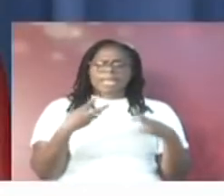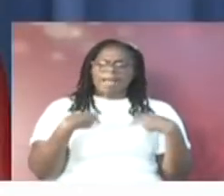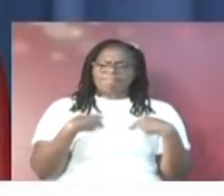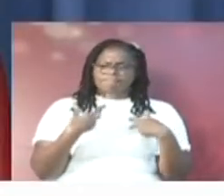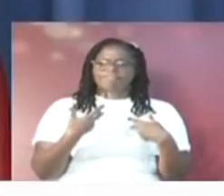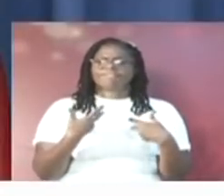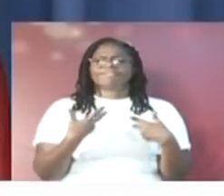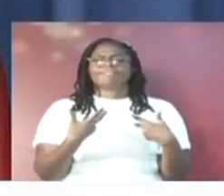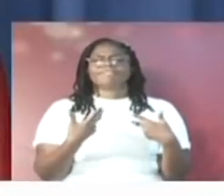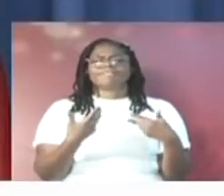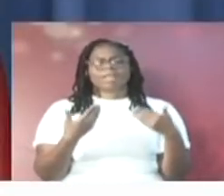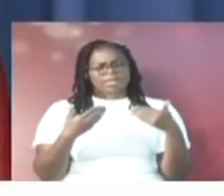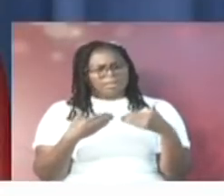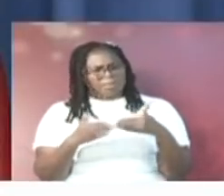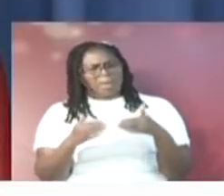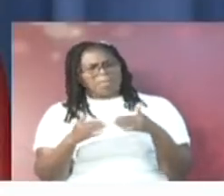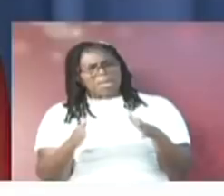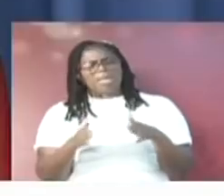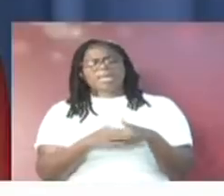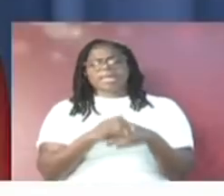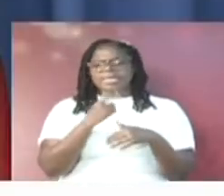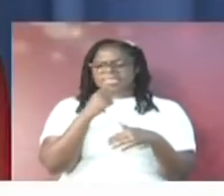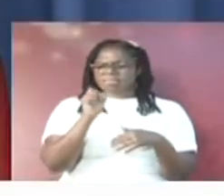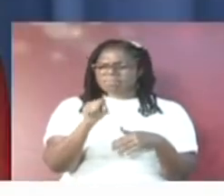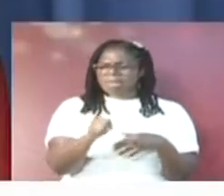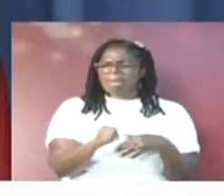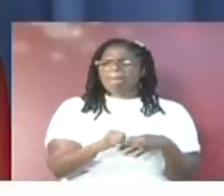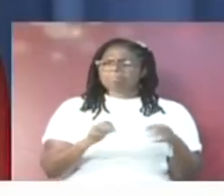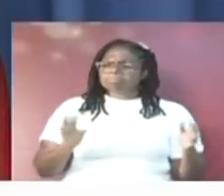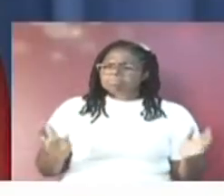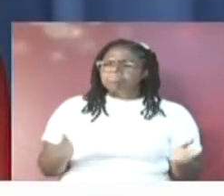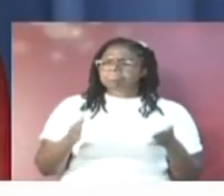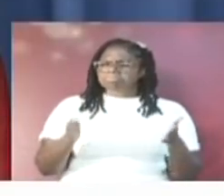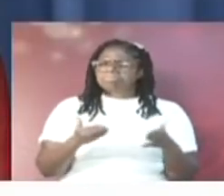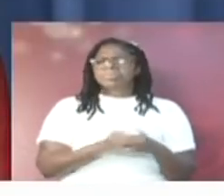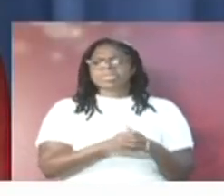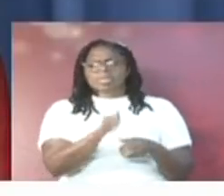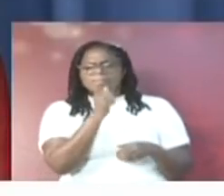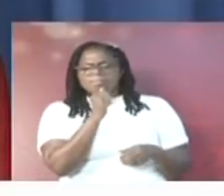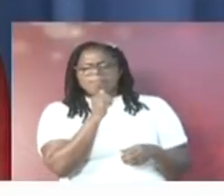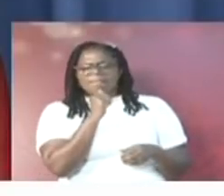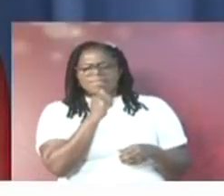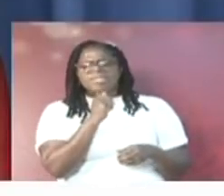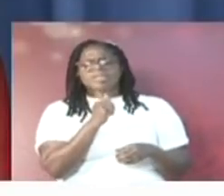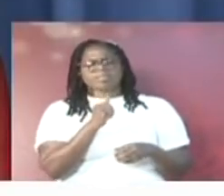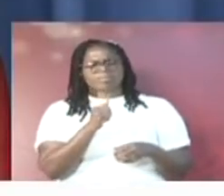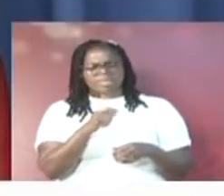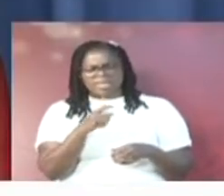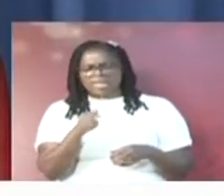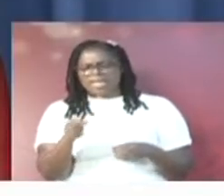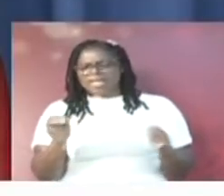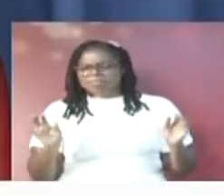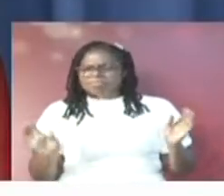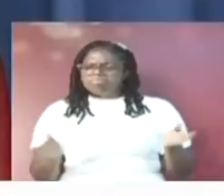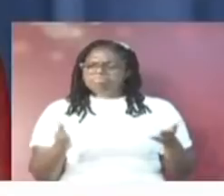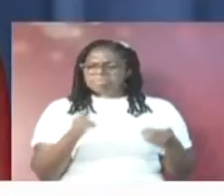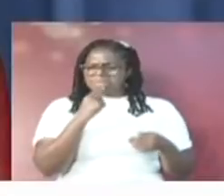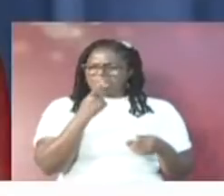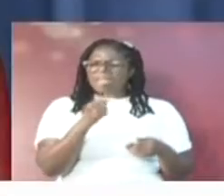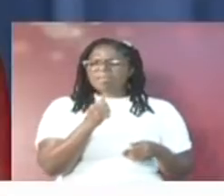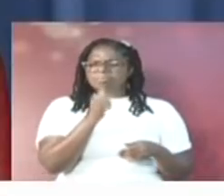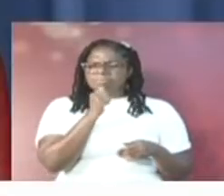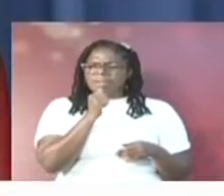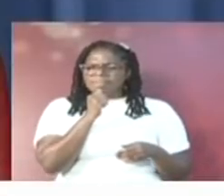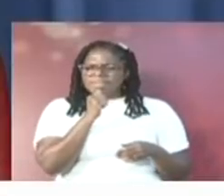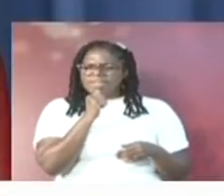the encouragement to have the private sector help us with it. Well, we love to get help, but it still remains that